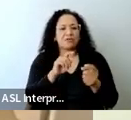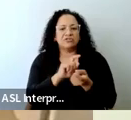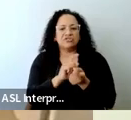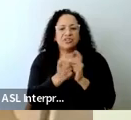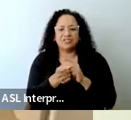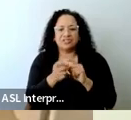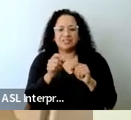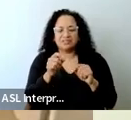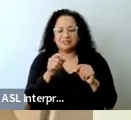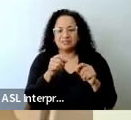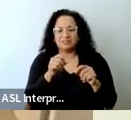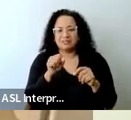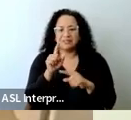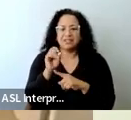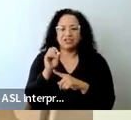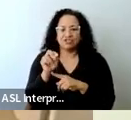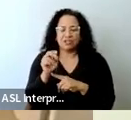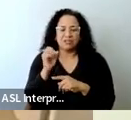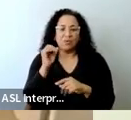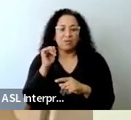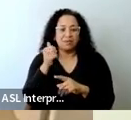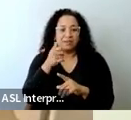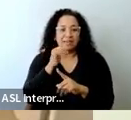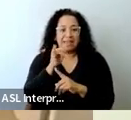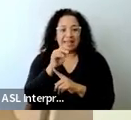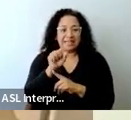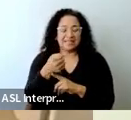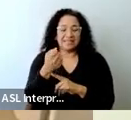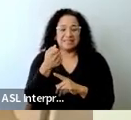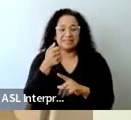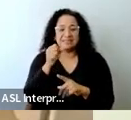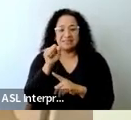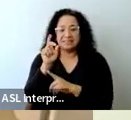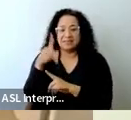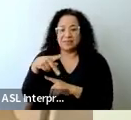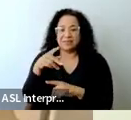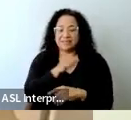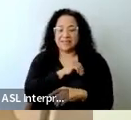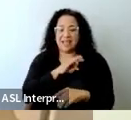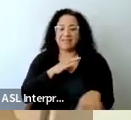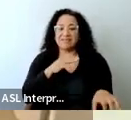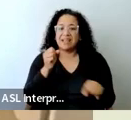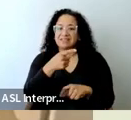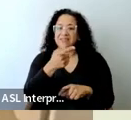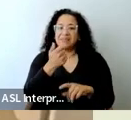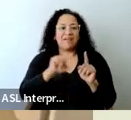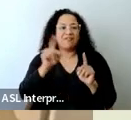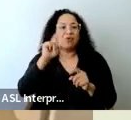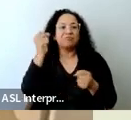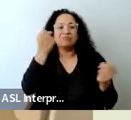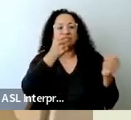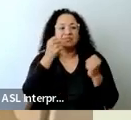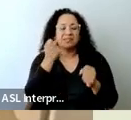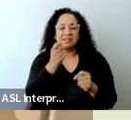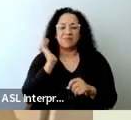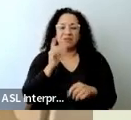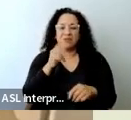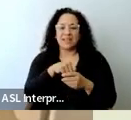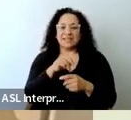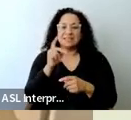now in self-determination staff takes him to do all of the things that he used to do in day